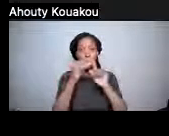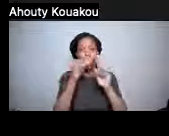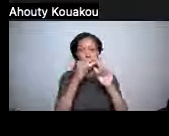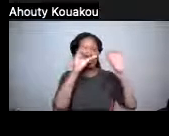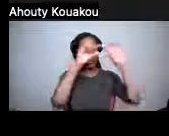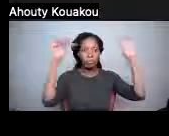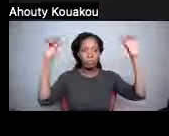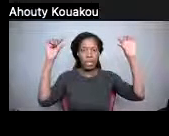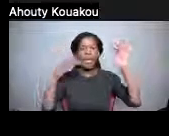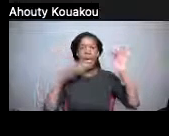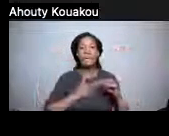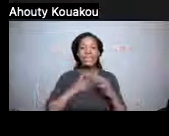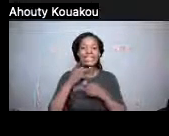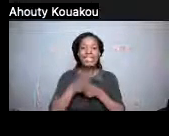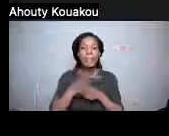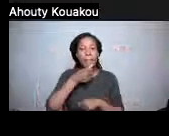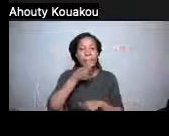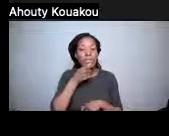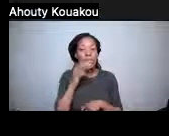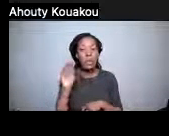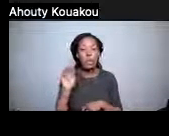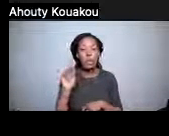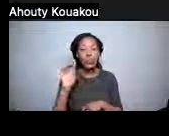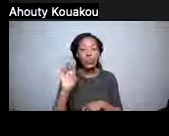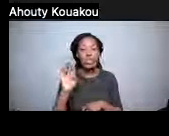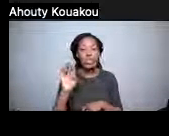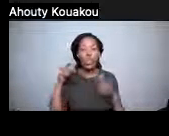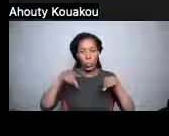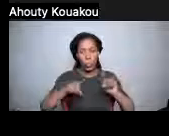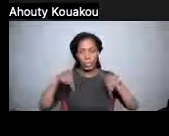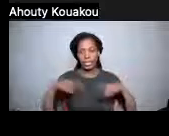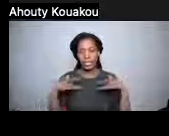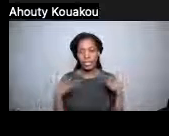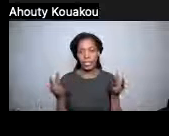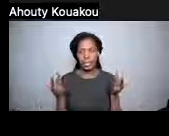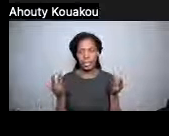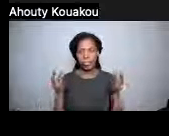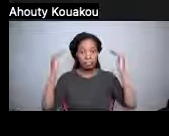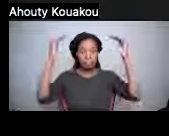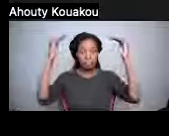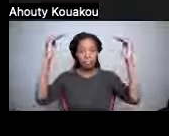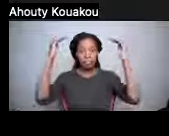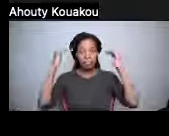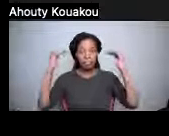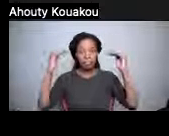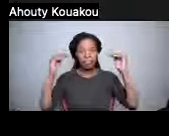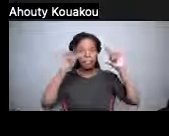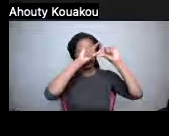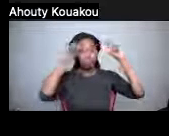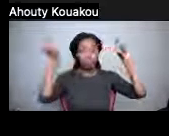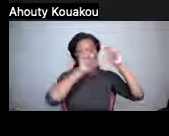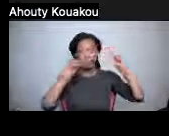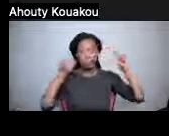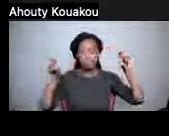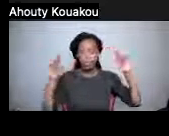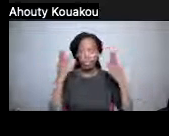keep microphone muted throughout the event." Below the gradient header is